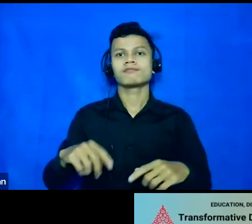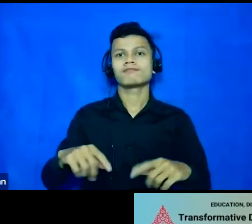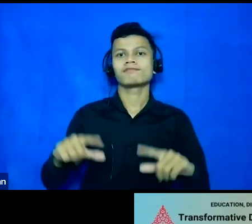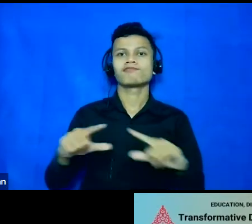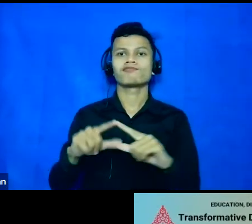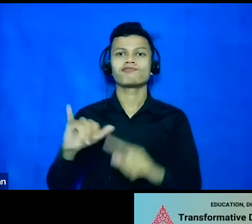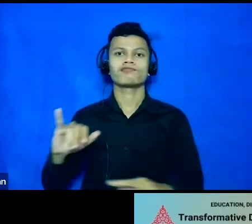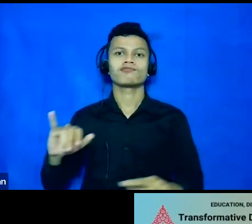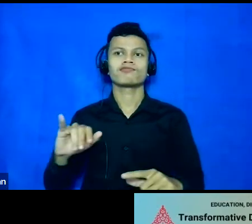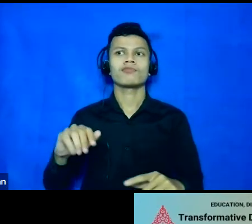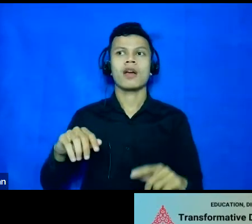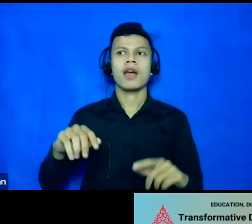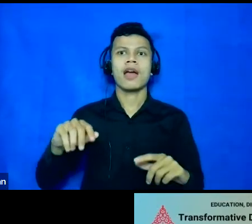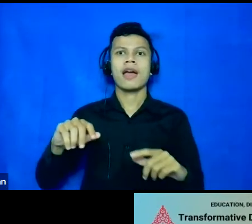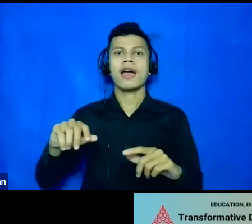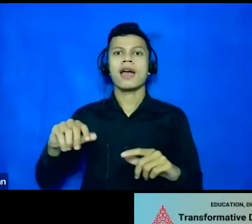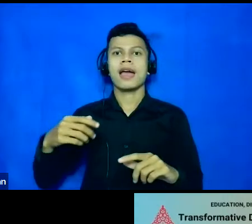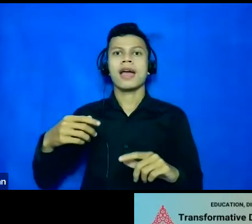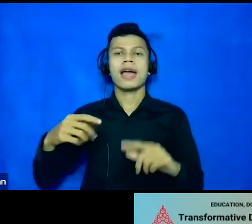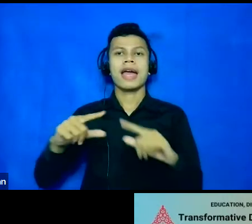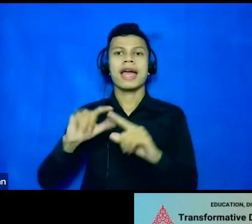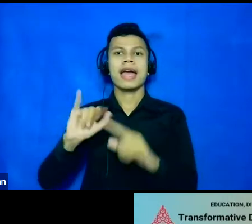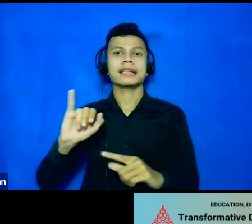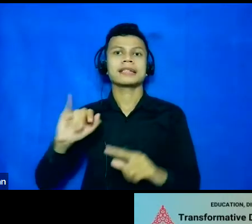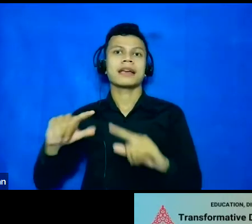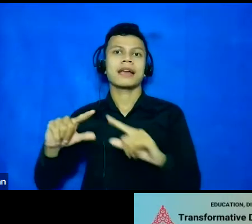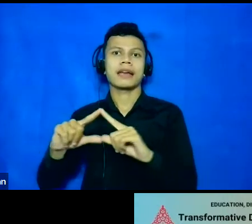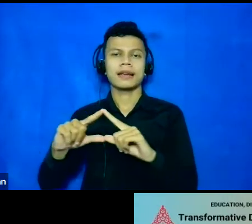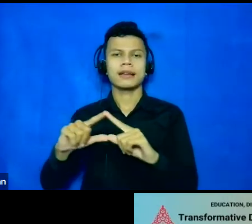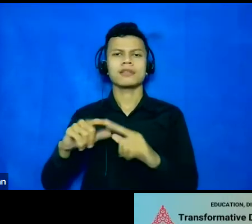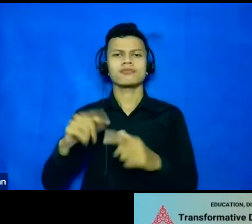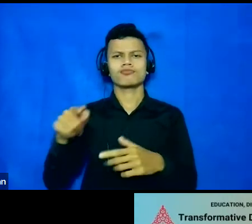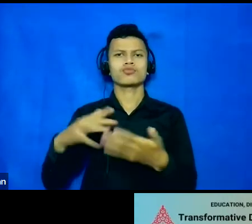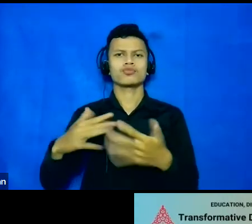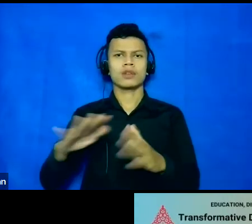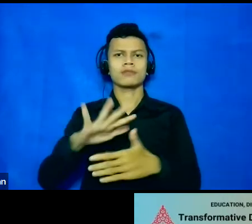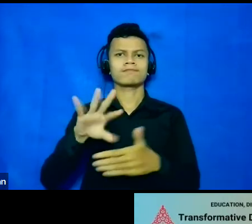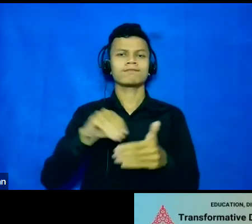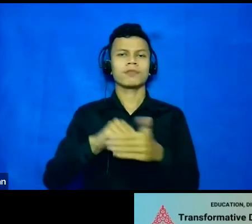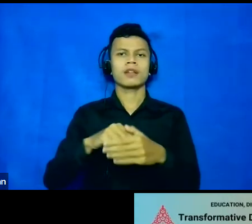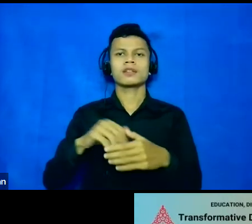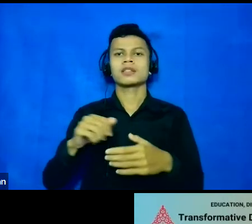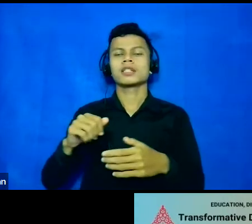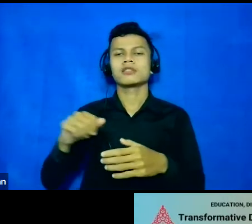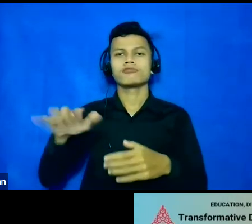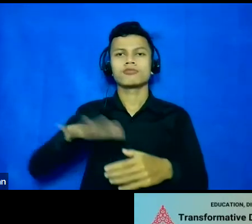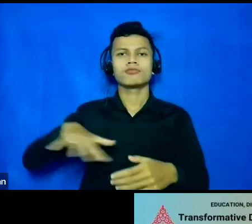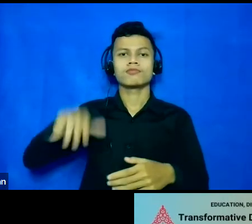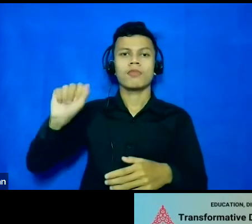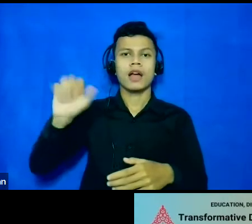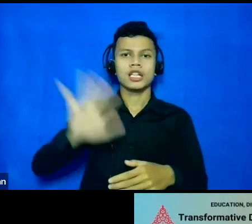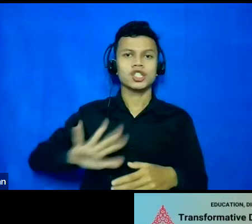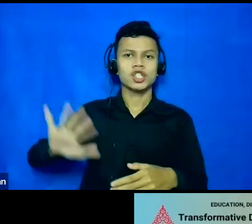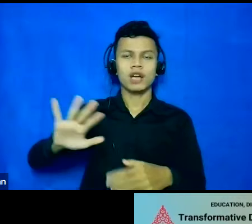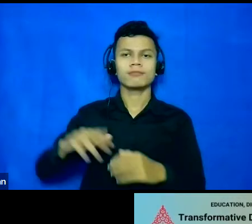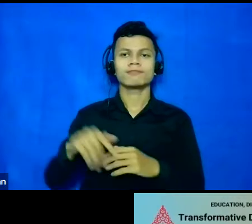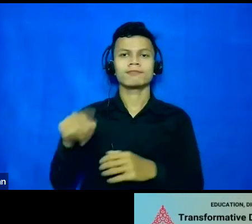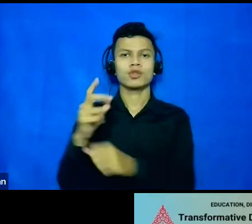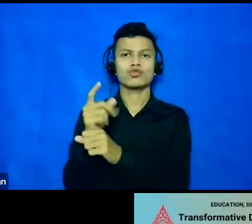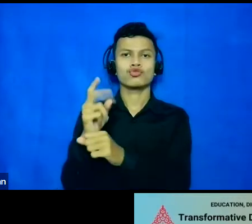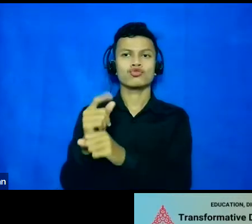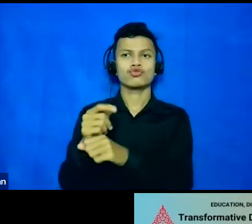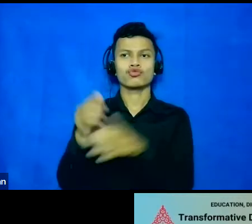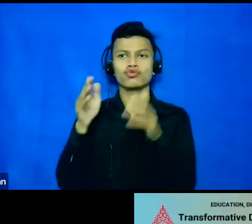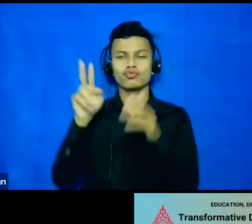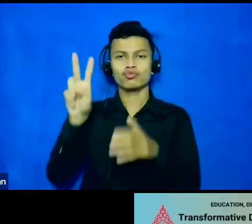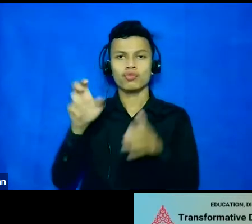humanitarian responses since 2014 in the Asia region and outside. Rachel is a special needs teacher by professions and training.